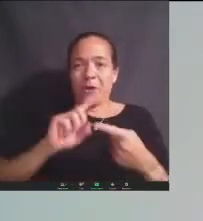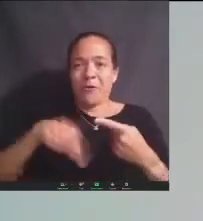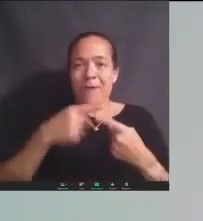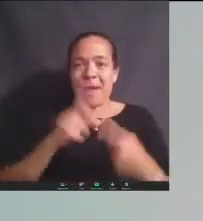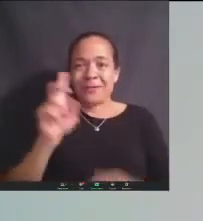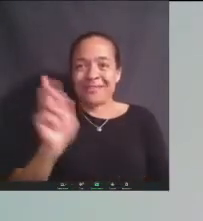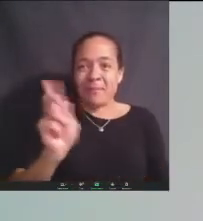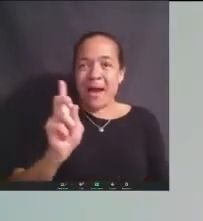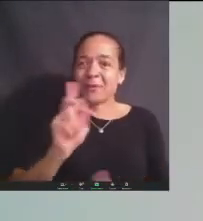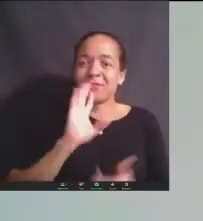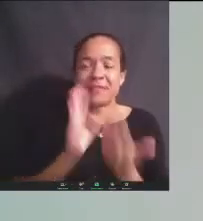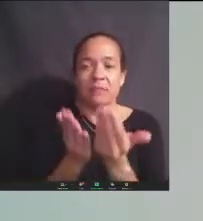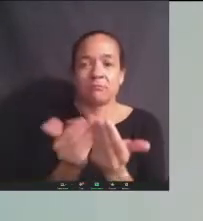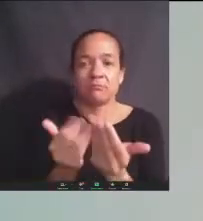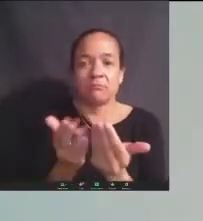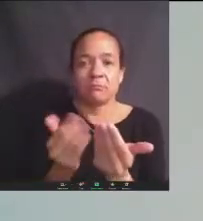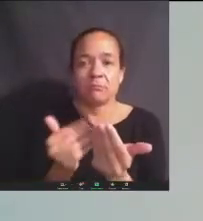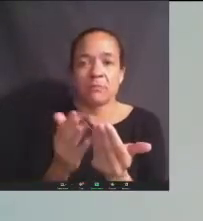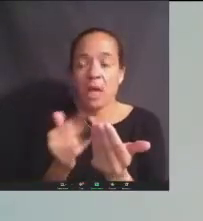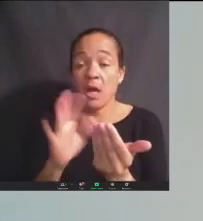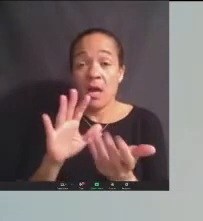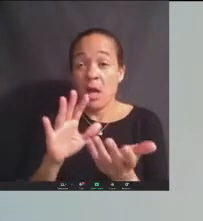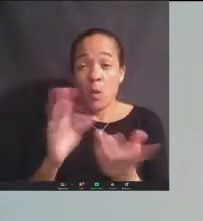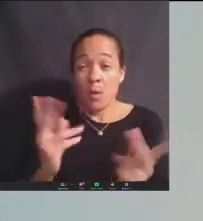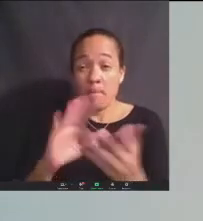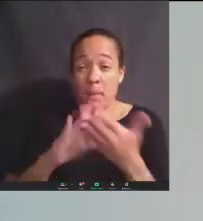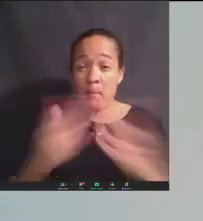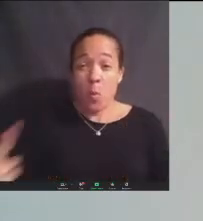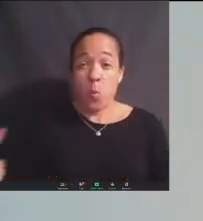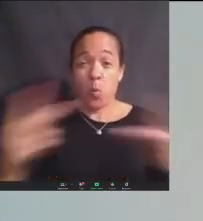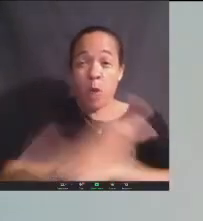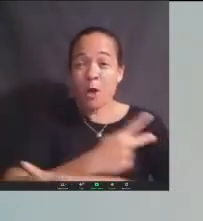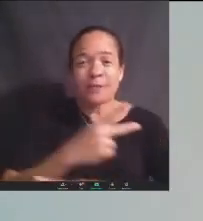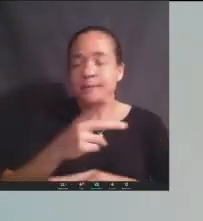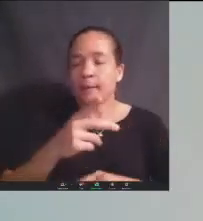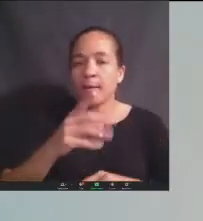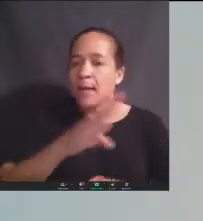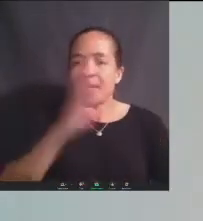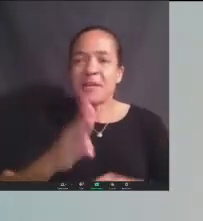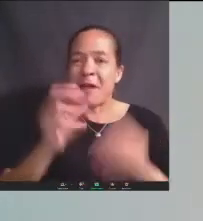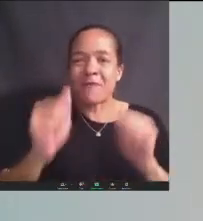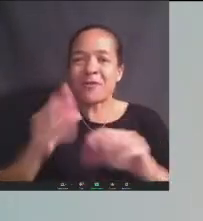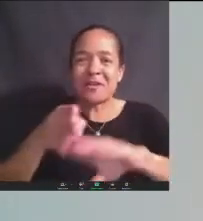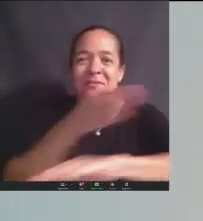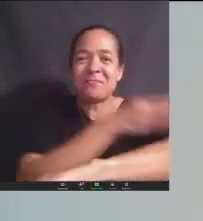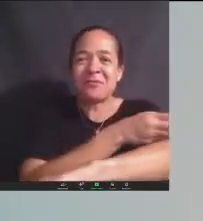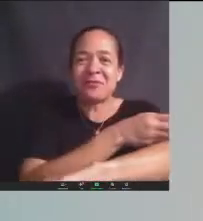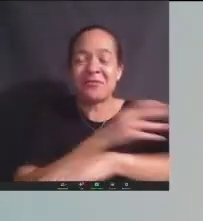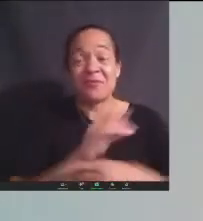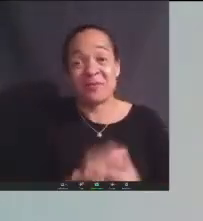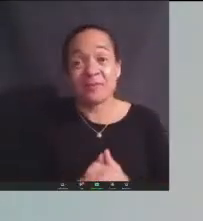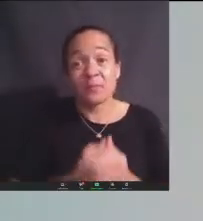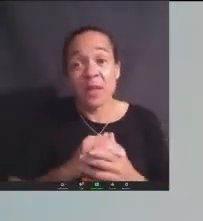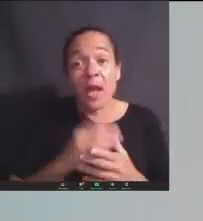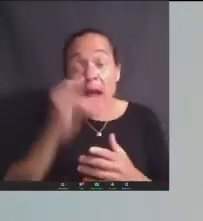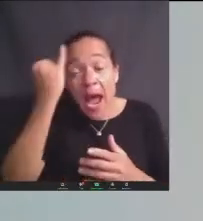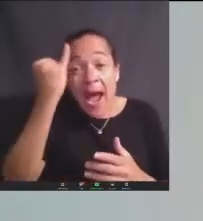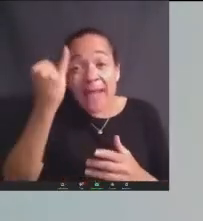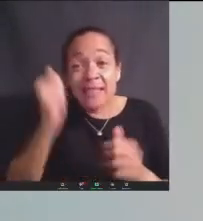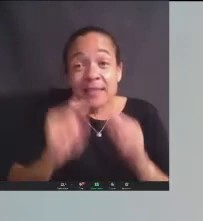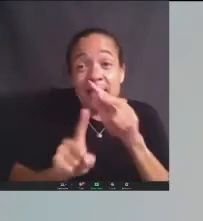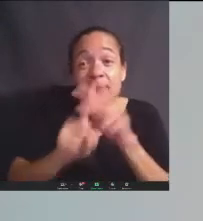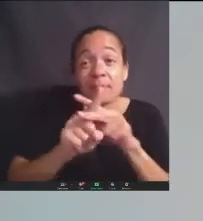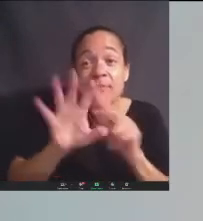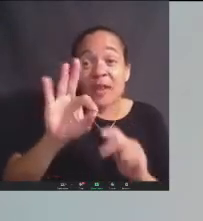we might not ever be able to come back from, right? Ideas that are actually fascist can just seem practical,